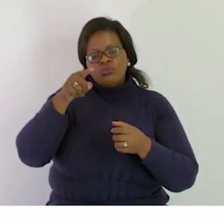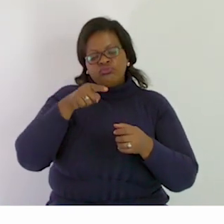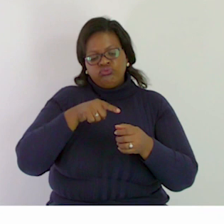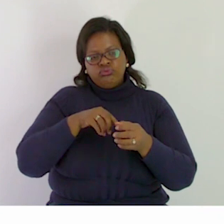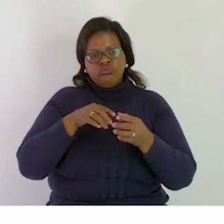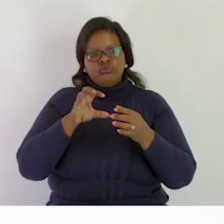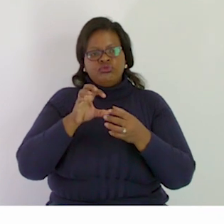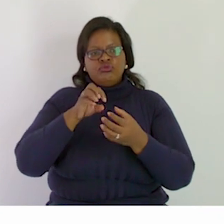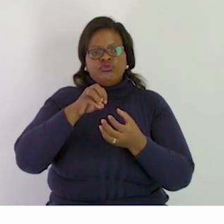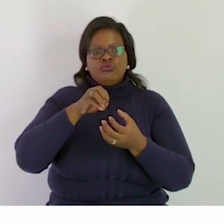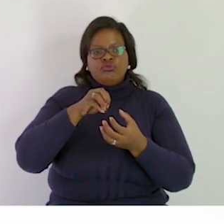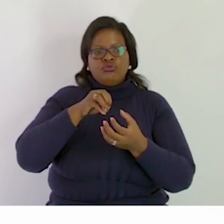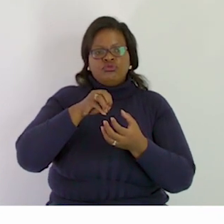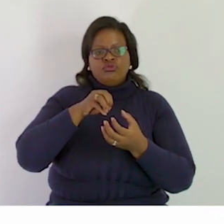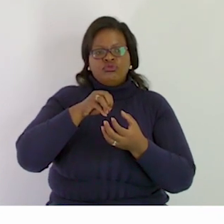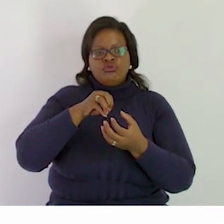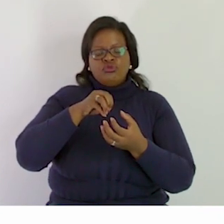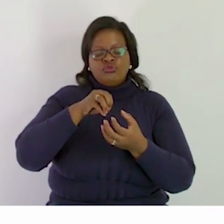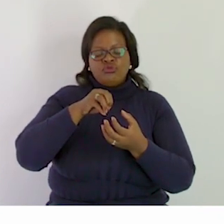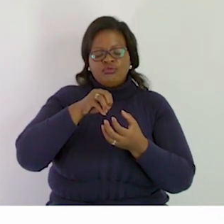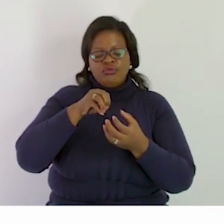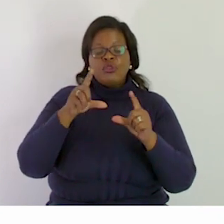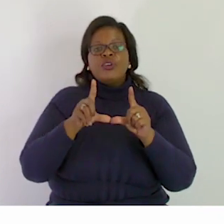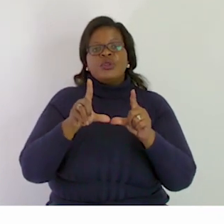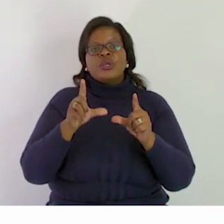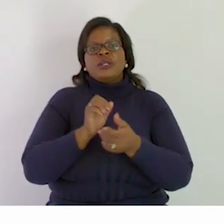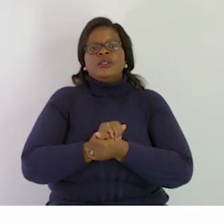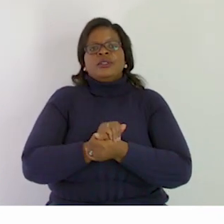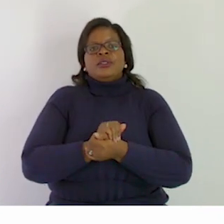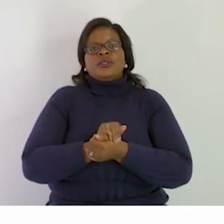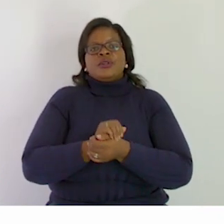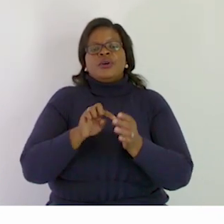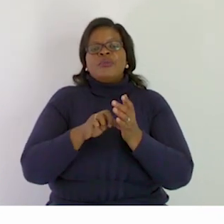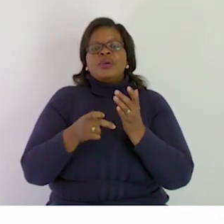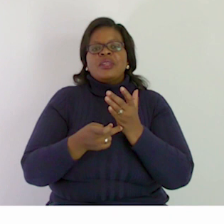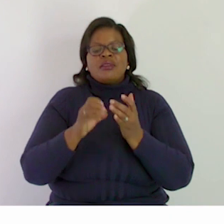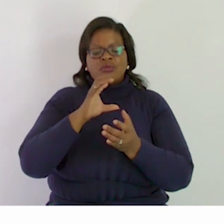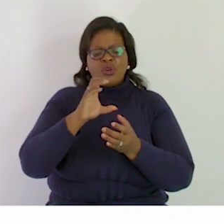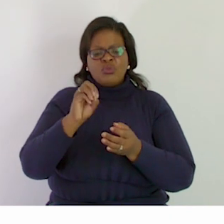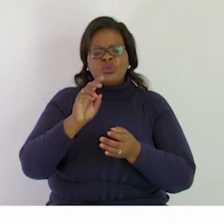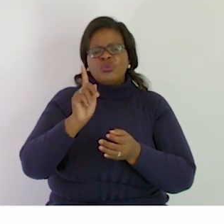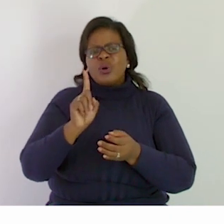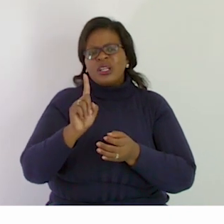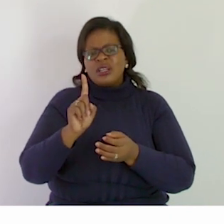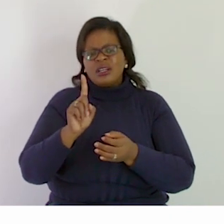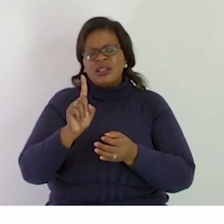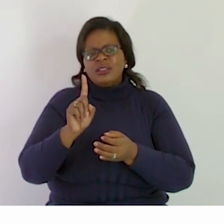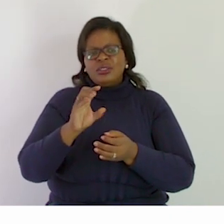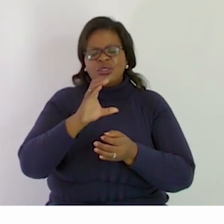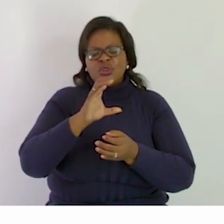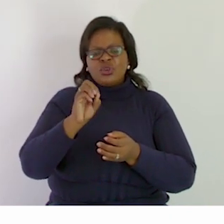to Oshakate. So what does commuting mean? It means moving. Are we together? So in